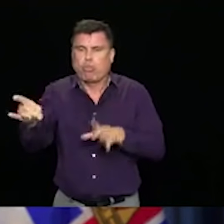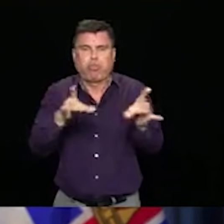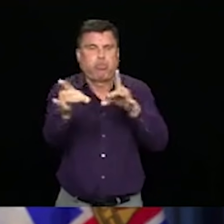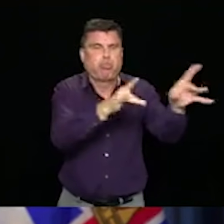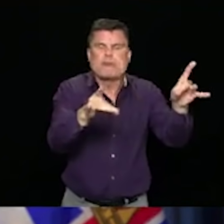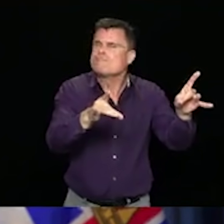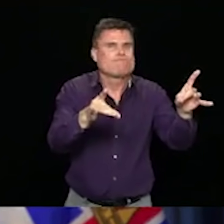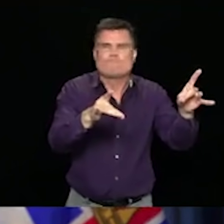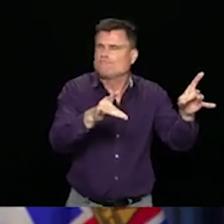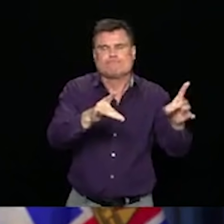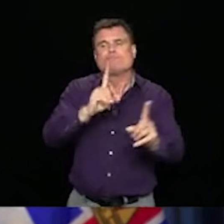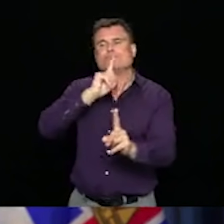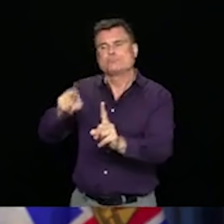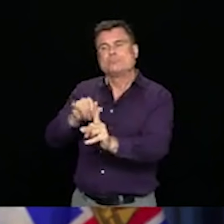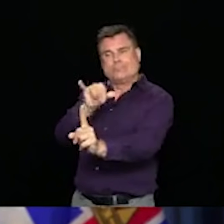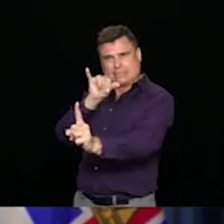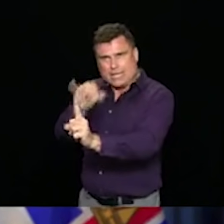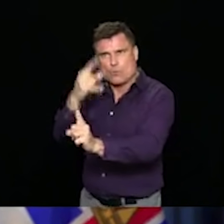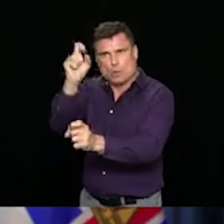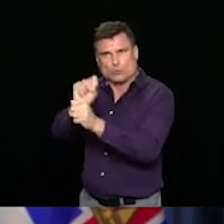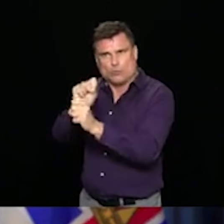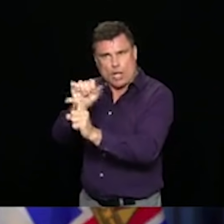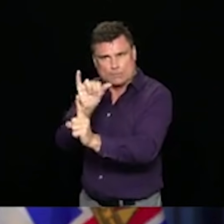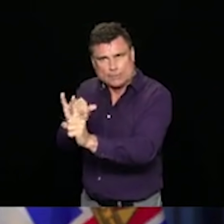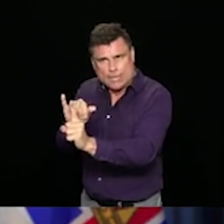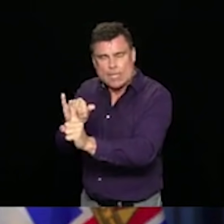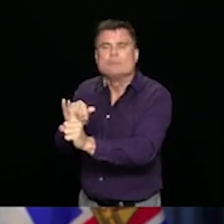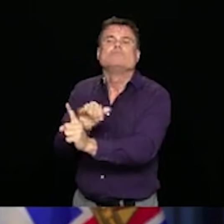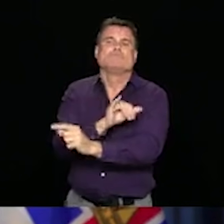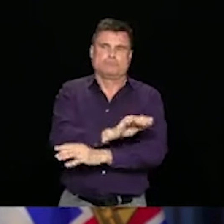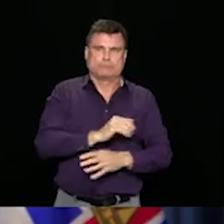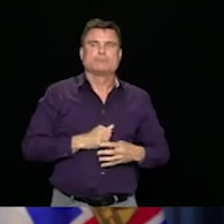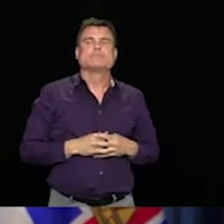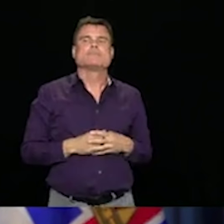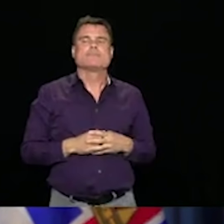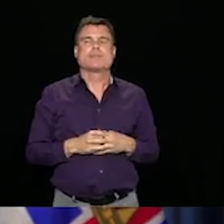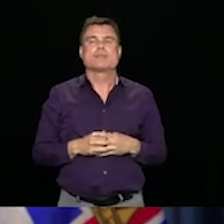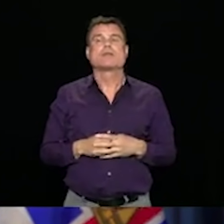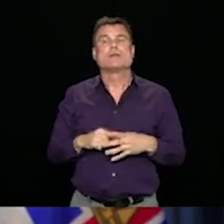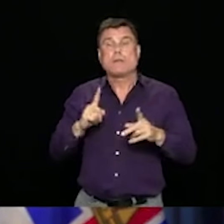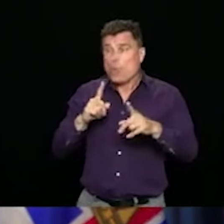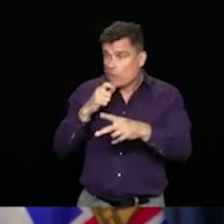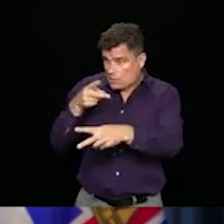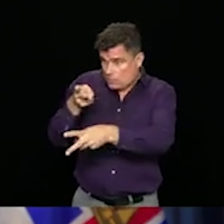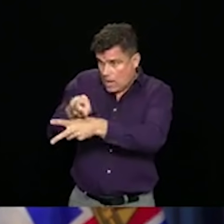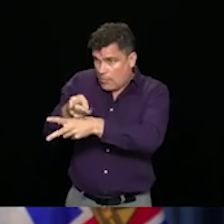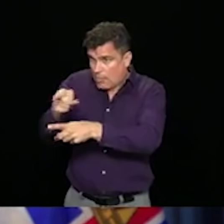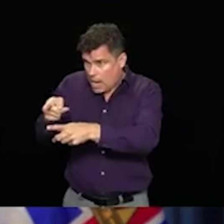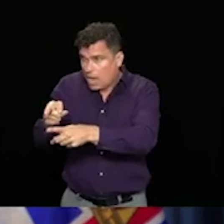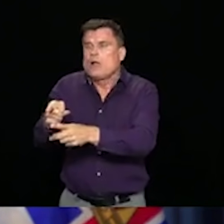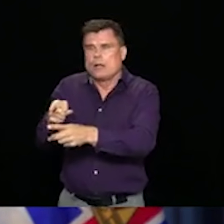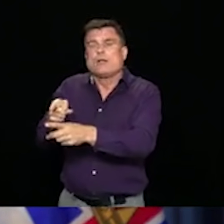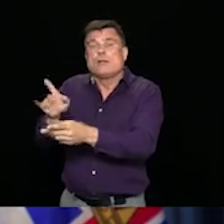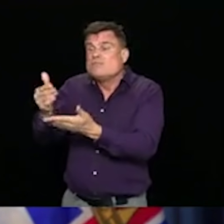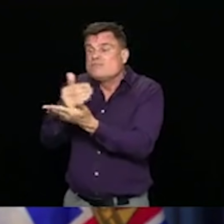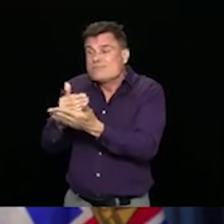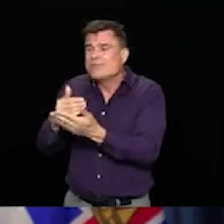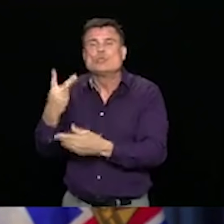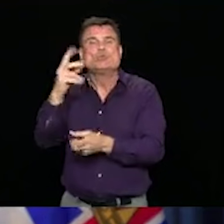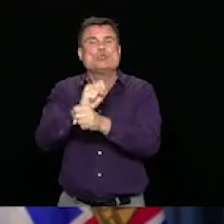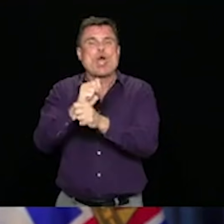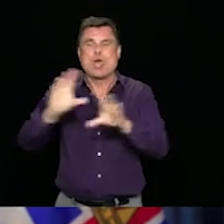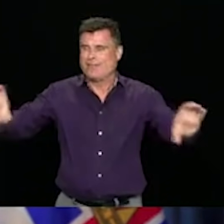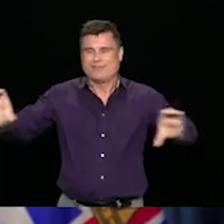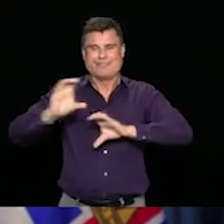care providers and denominational health, for example, to invest in infection control materials, the $10 million that happened in March, early on